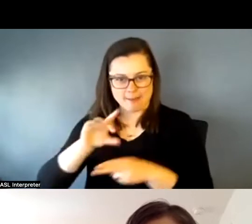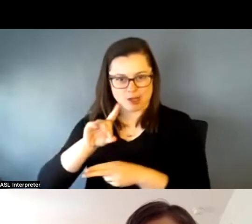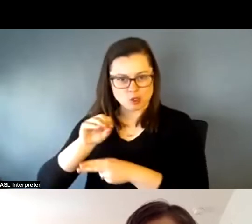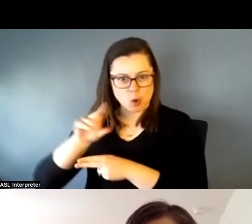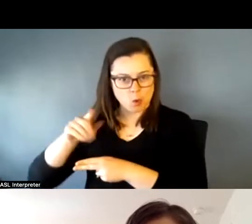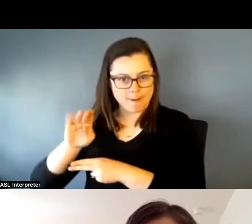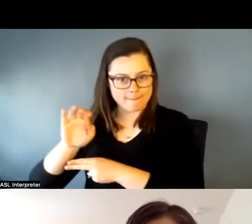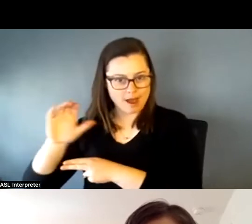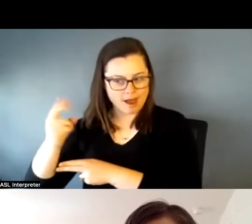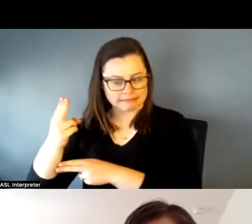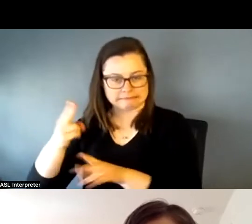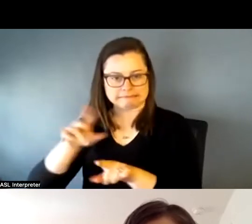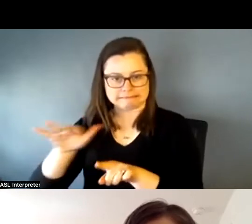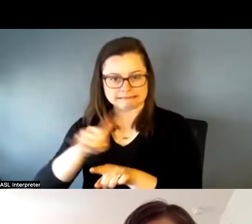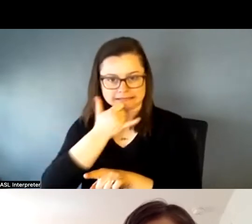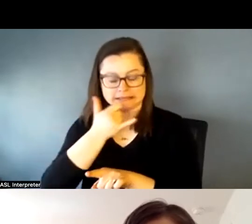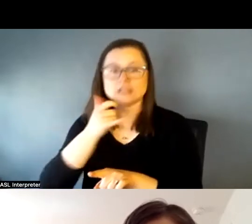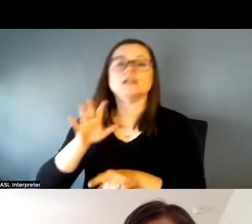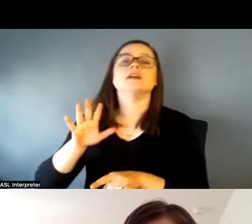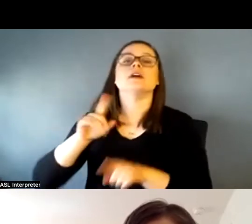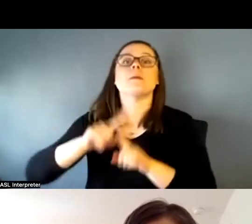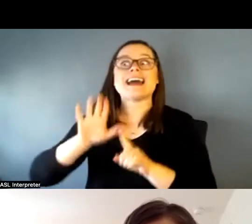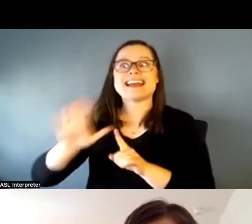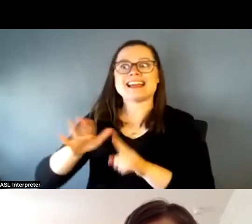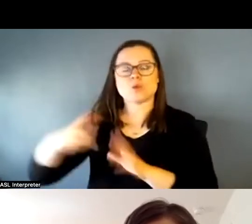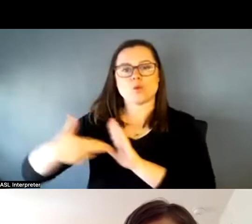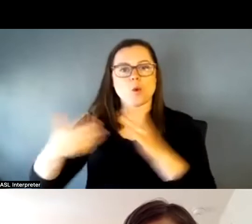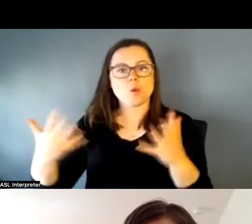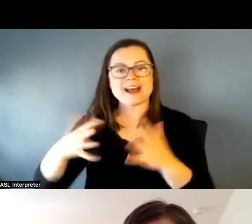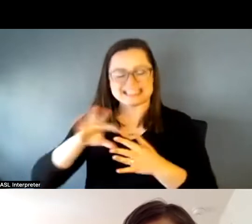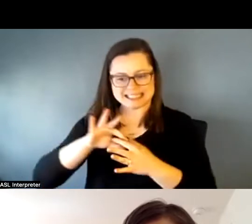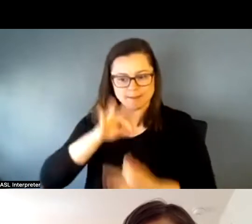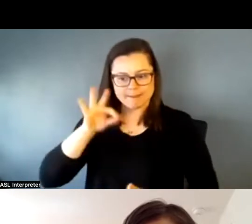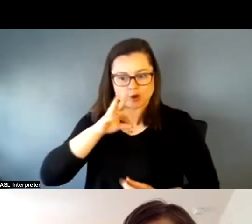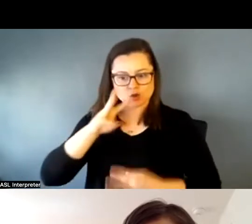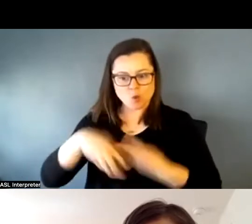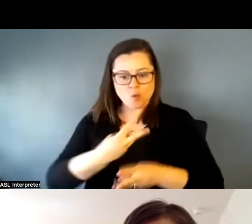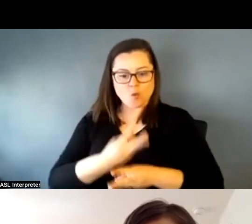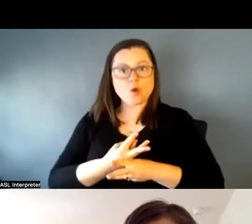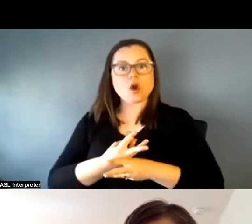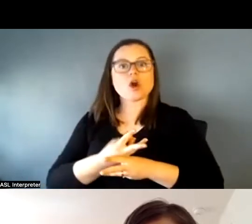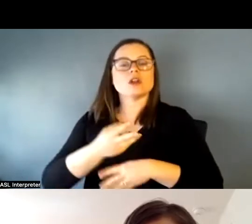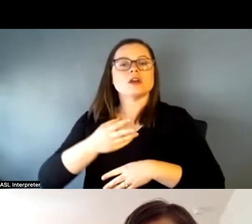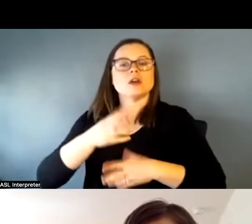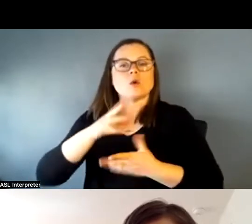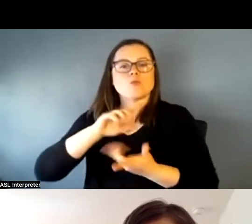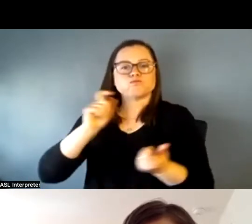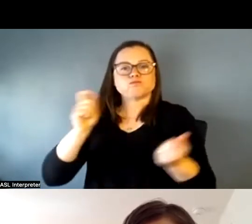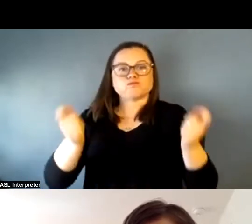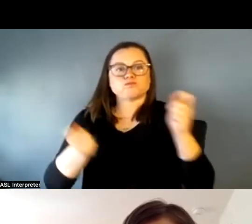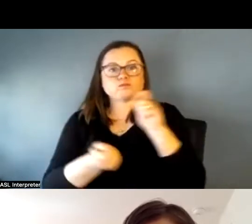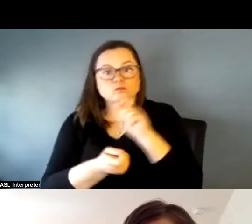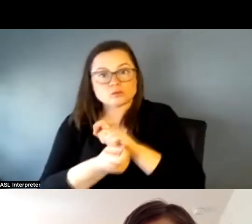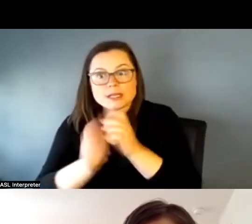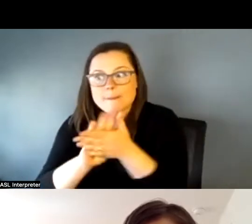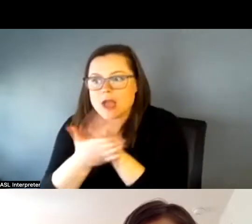from an amorphous spiritual world into all the people and the trees and the salmon and the killer whales and the birds that we see